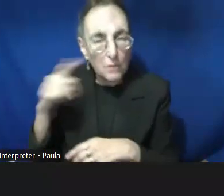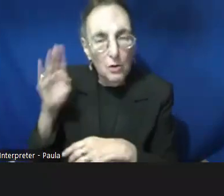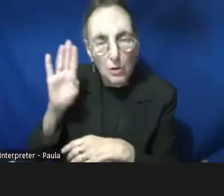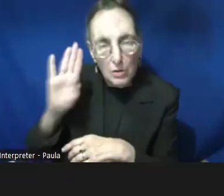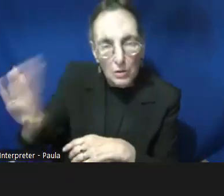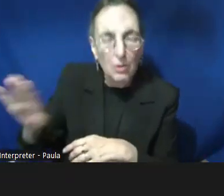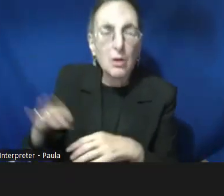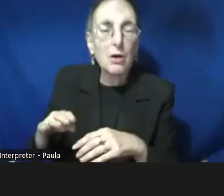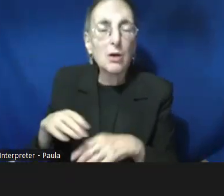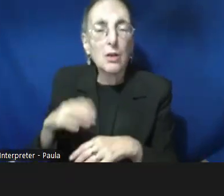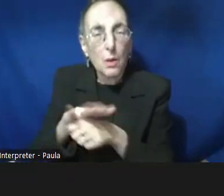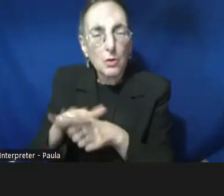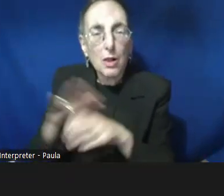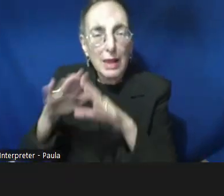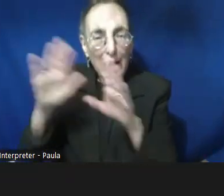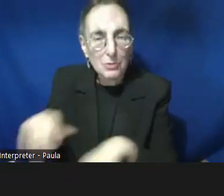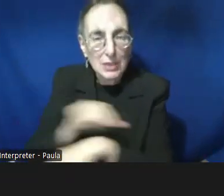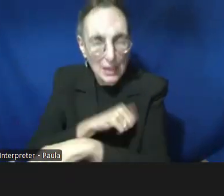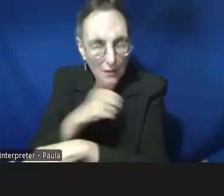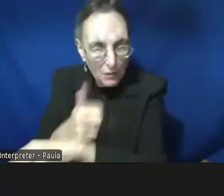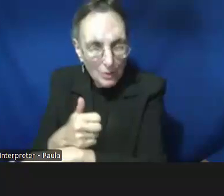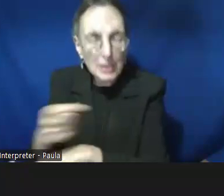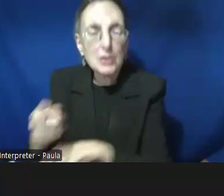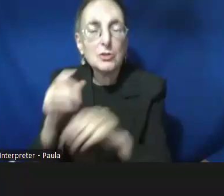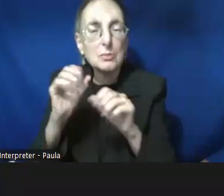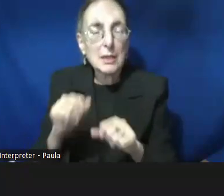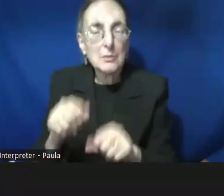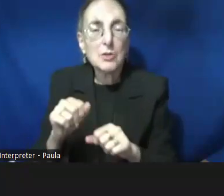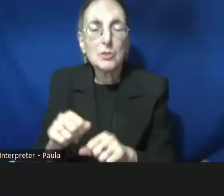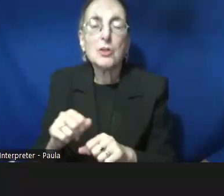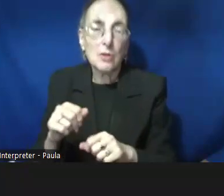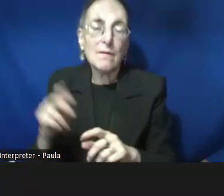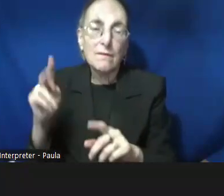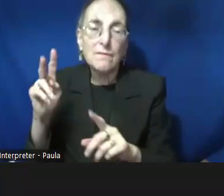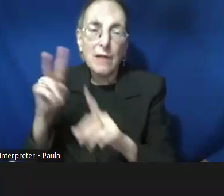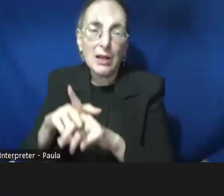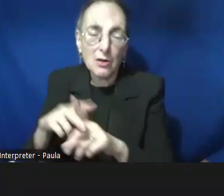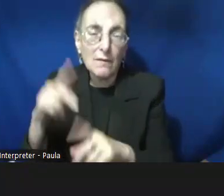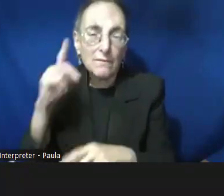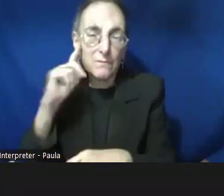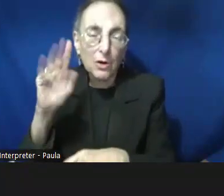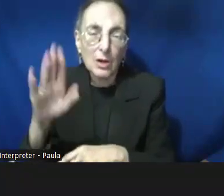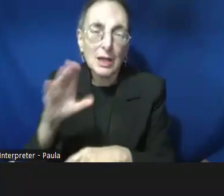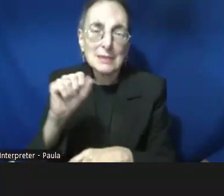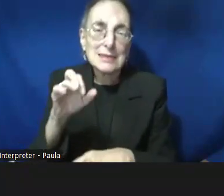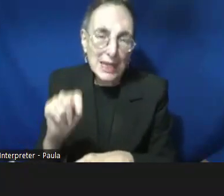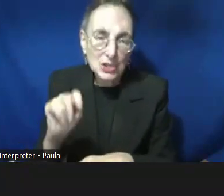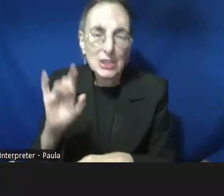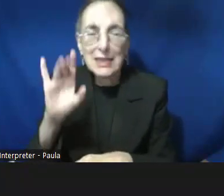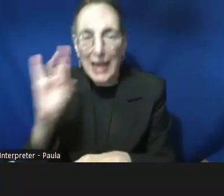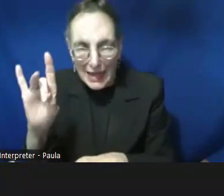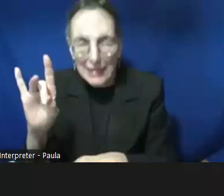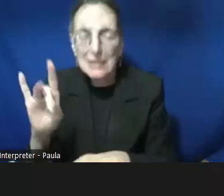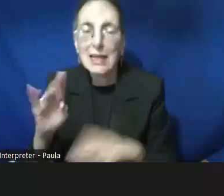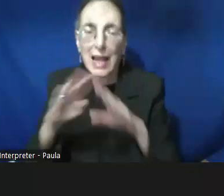be able to try to file for a Section 8 voucher if the person is looking for more of a home in a community